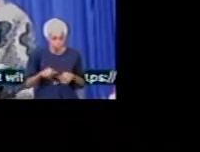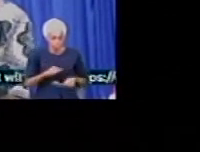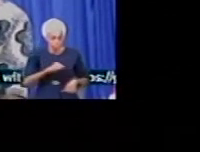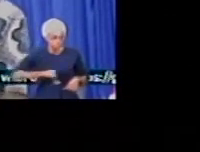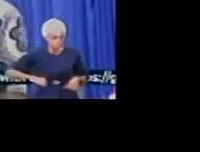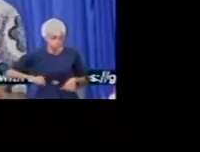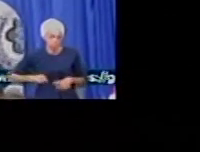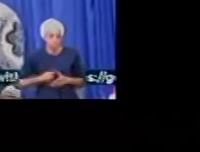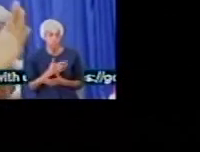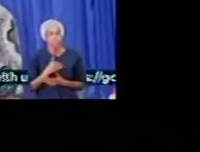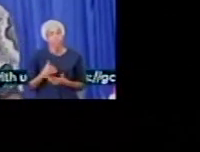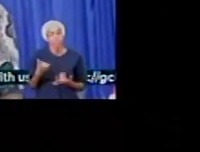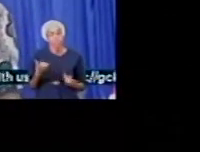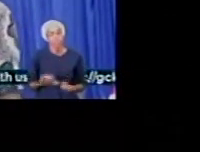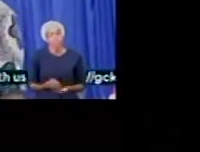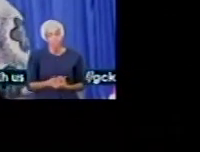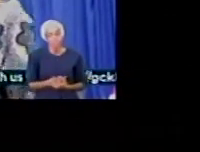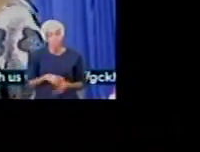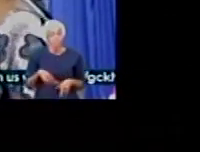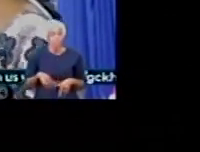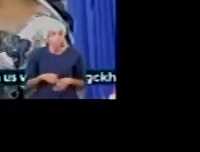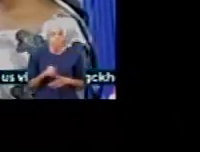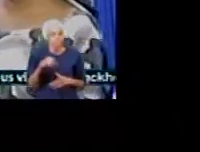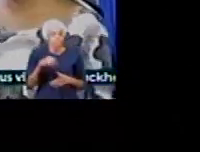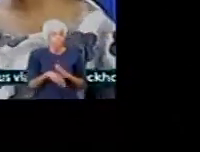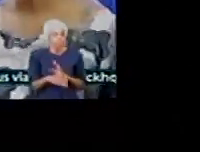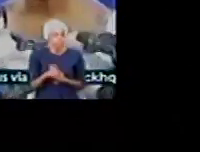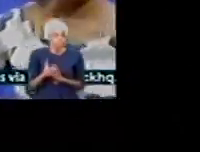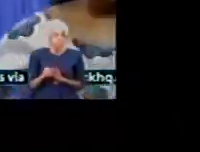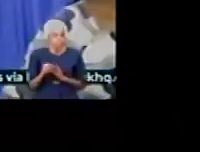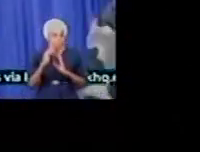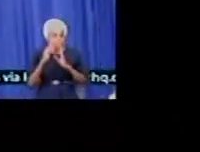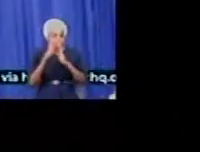Today, I am totally healed. Praise the Lord.